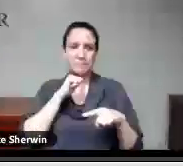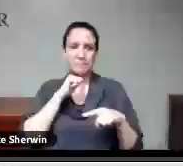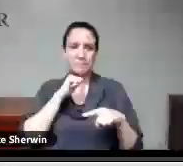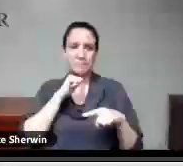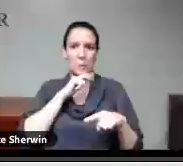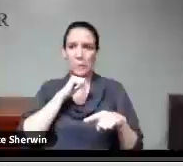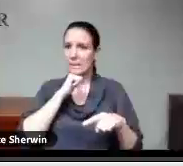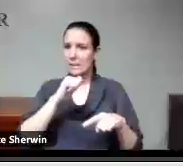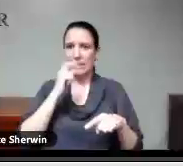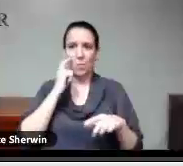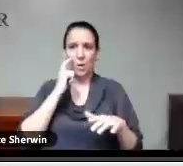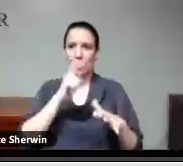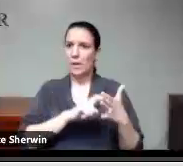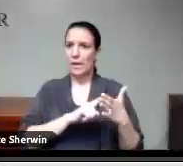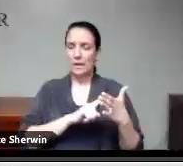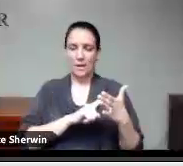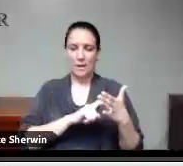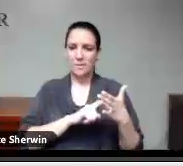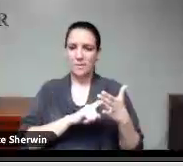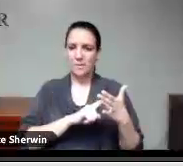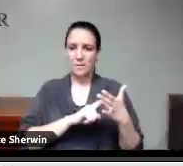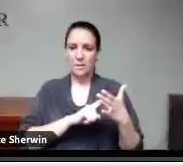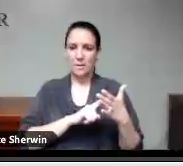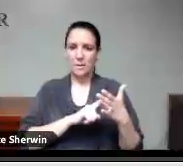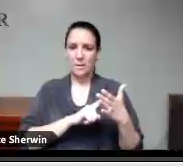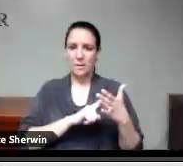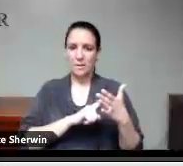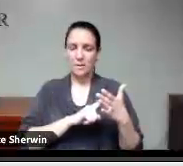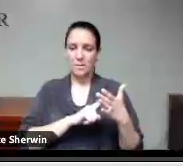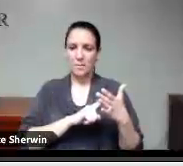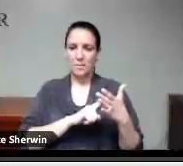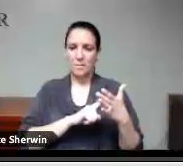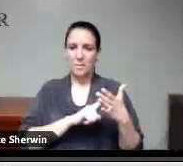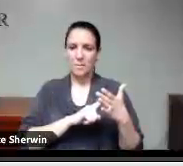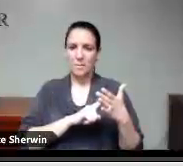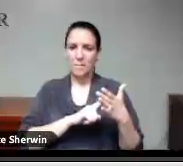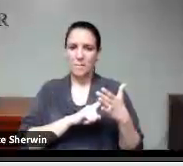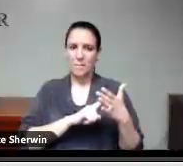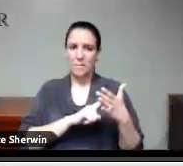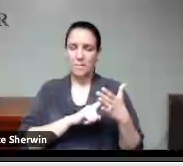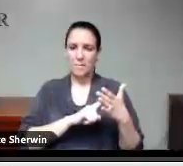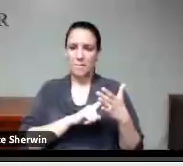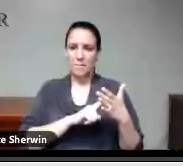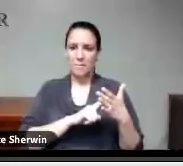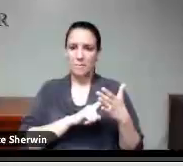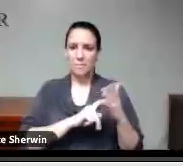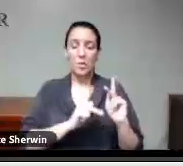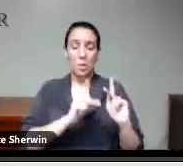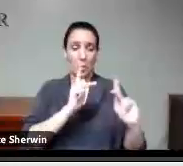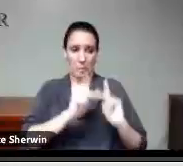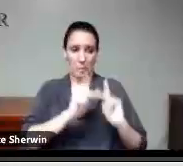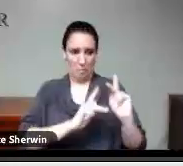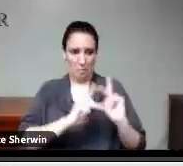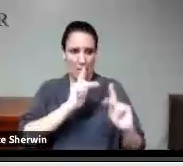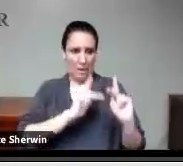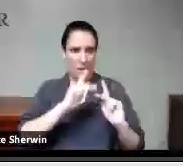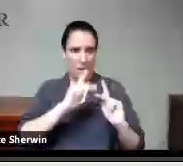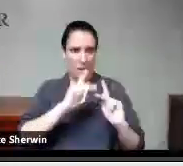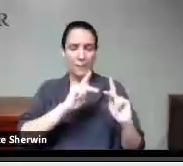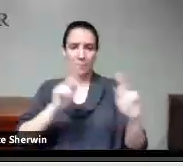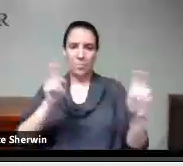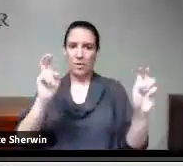the fact that people who identify or are identified by the Census Bureau and others as